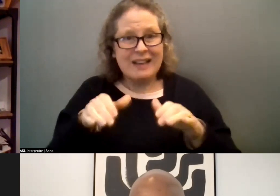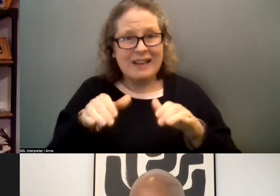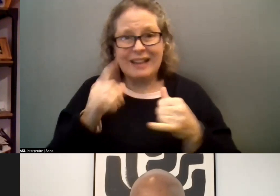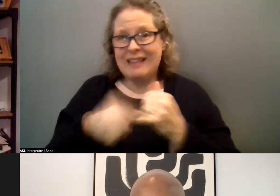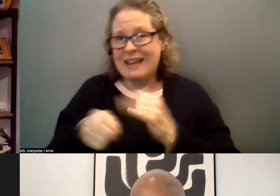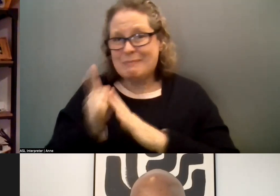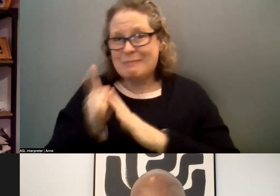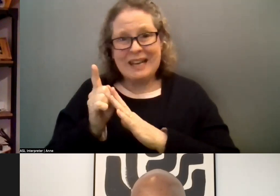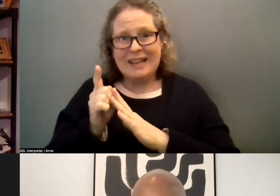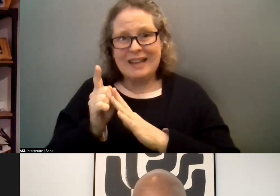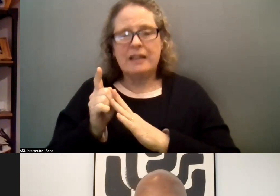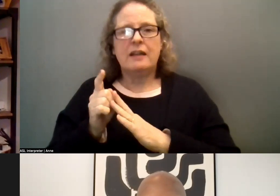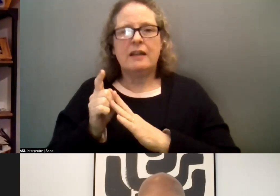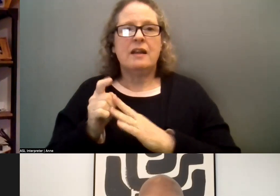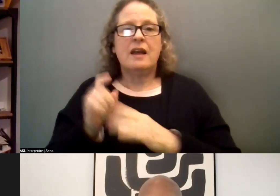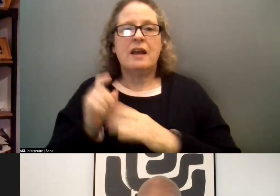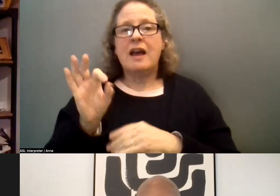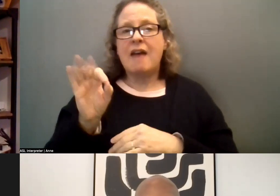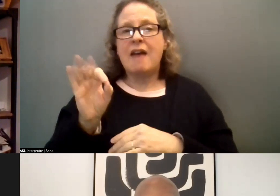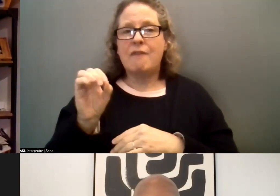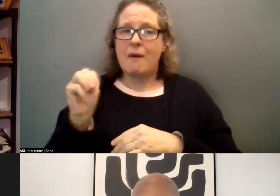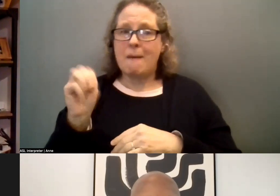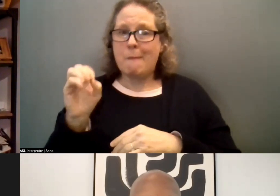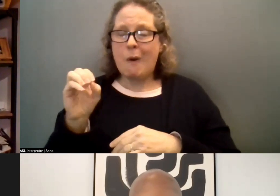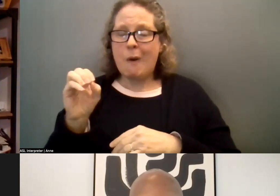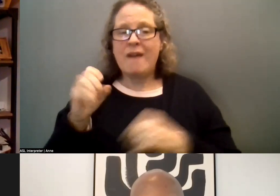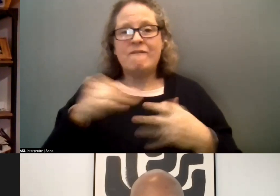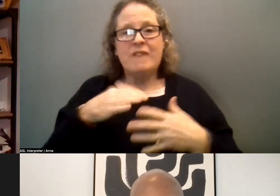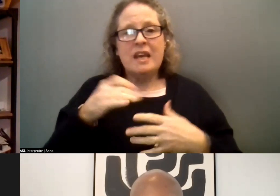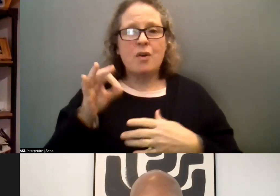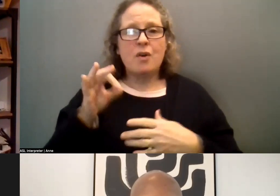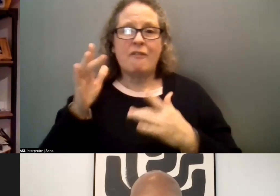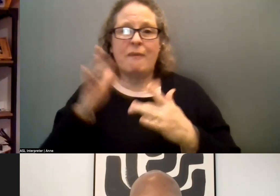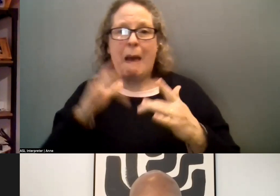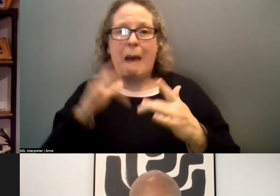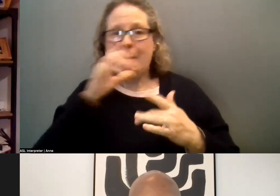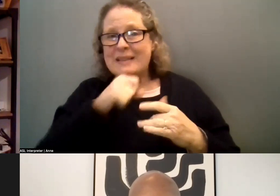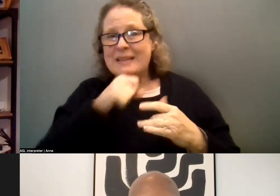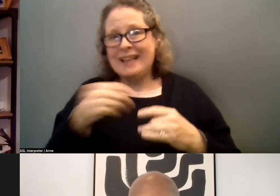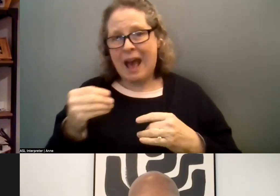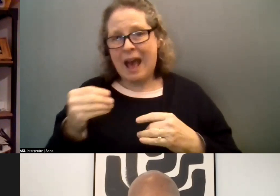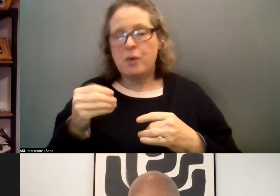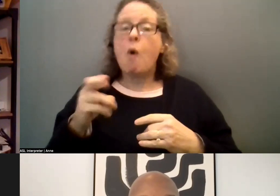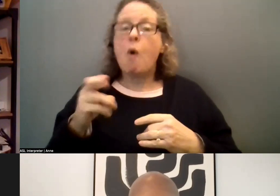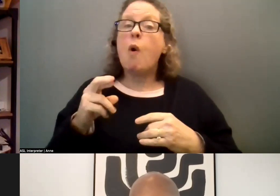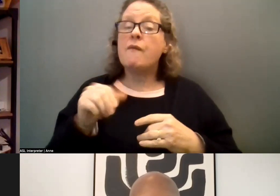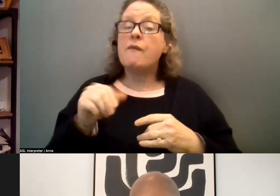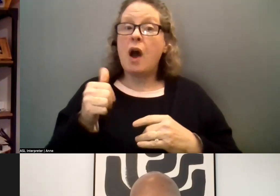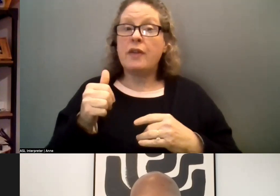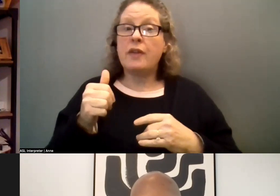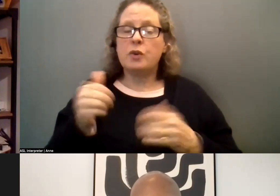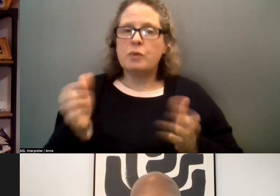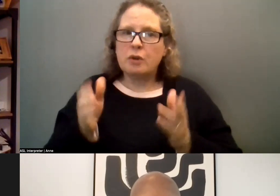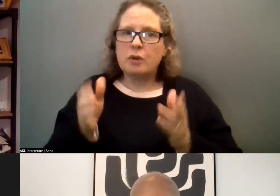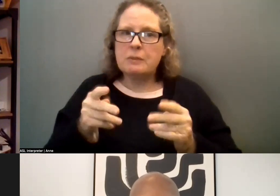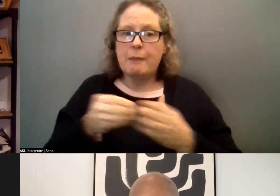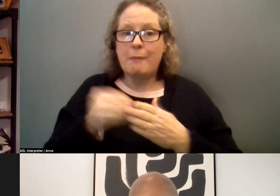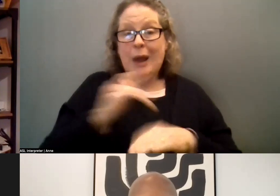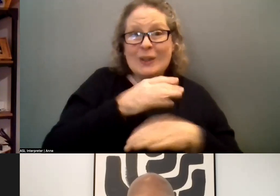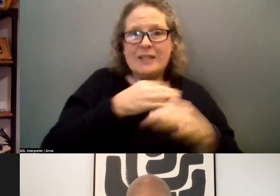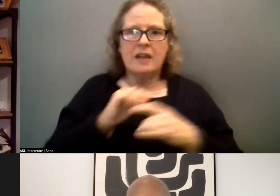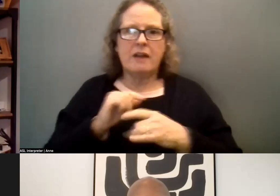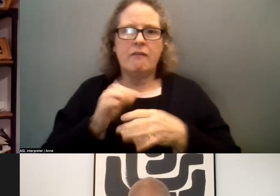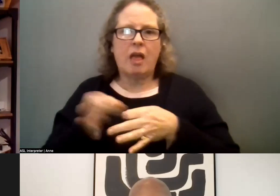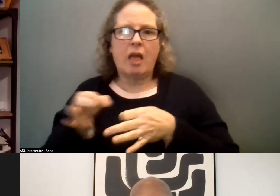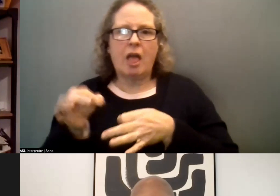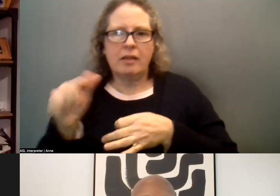of missing out, and or if there are any other advantages in terms of people buying earlier rather than later, push Mhm. those. A thing